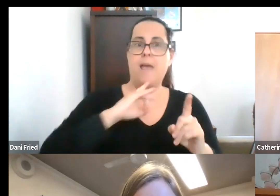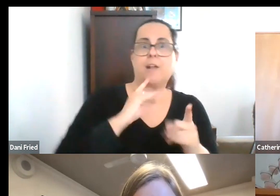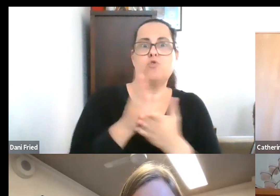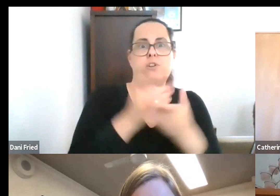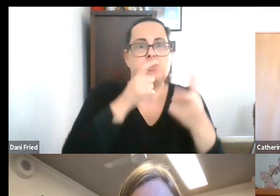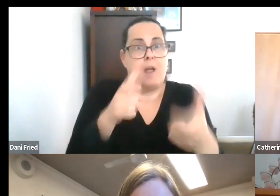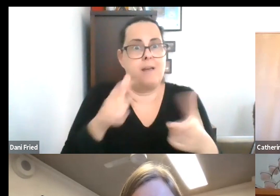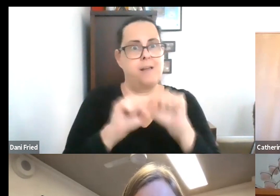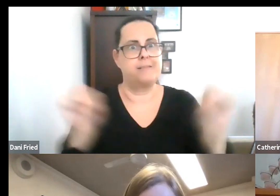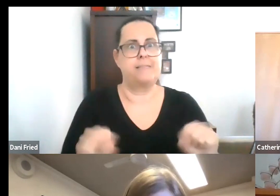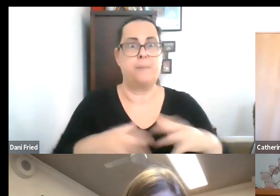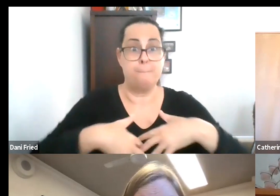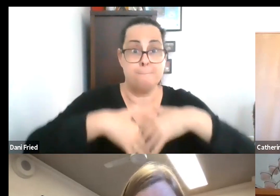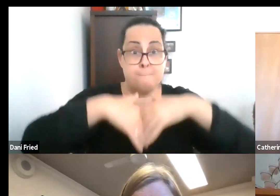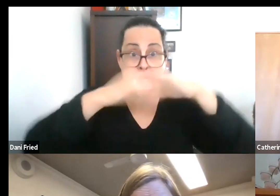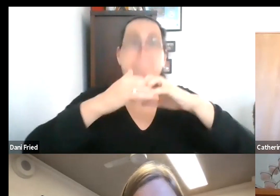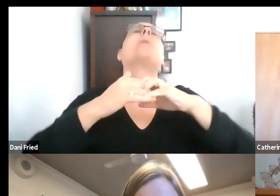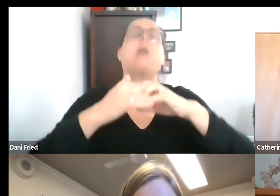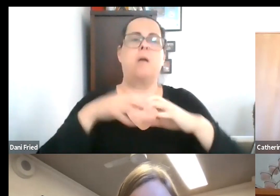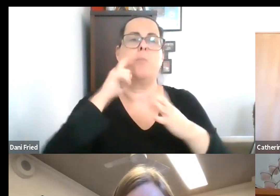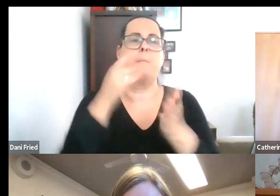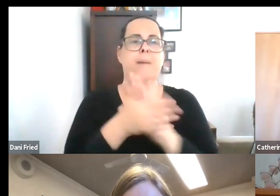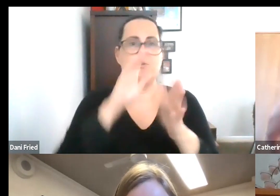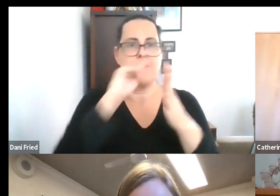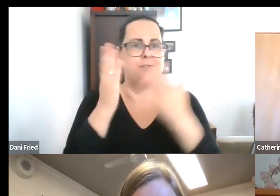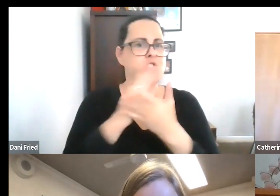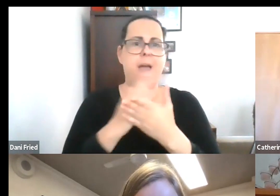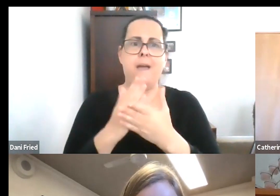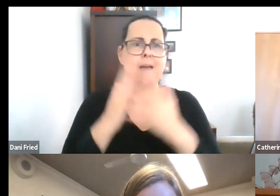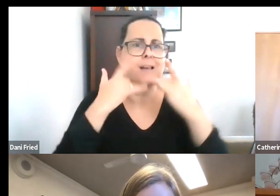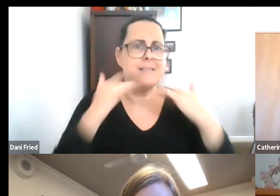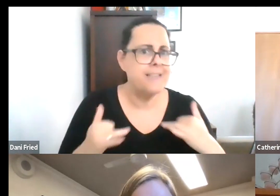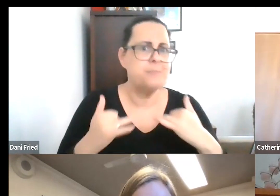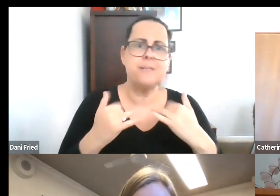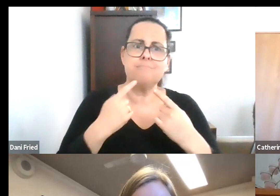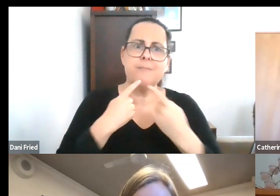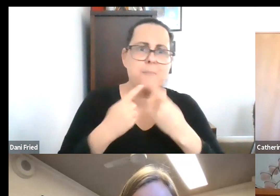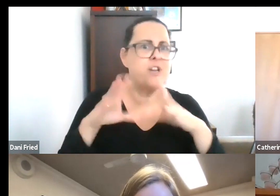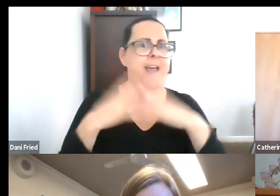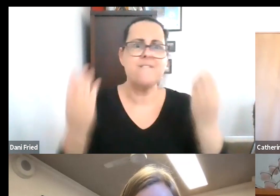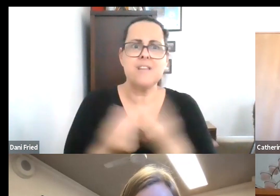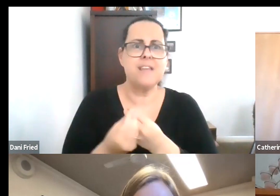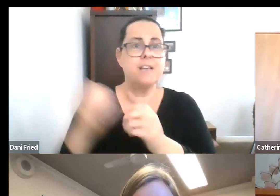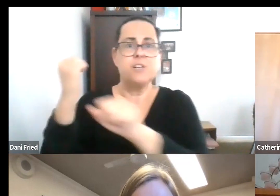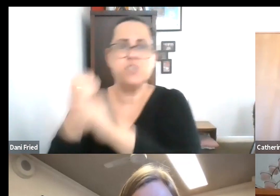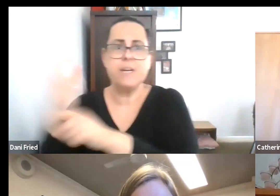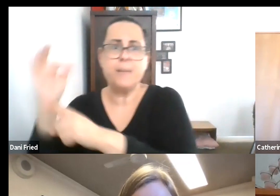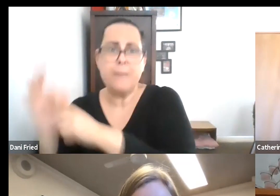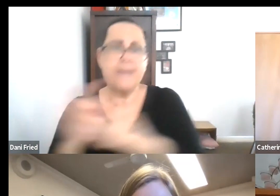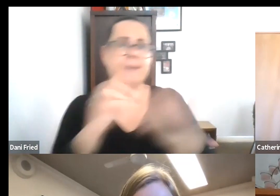care system that we're setting up. So that it feeds right into the GP software and